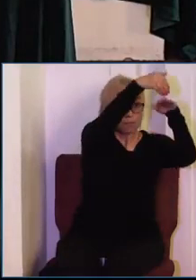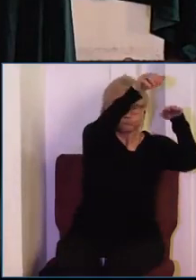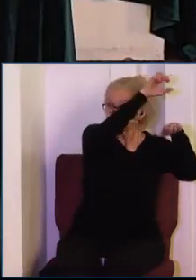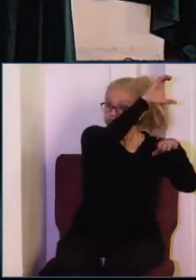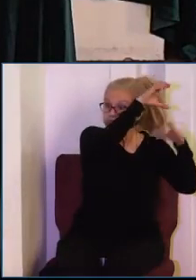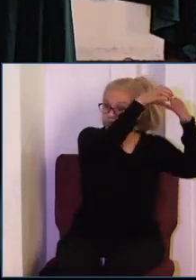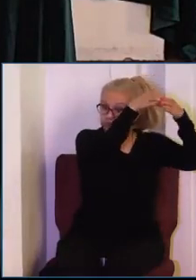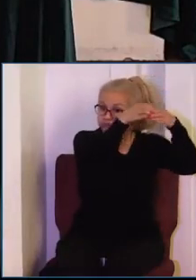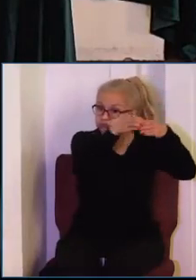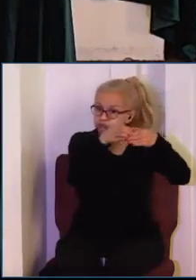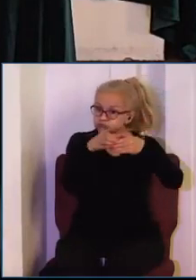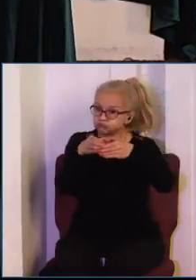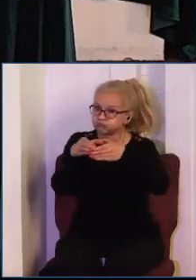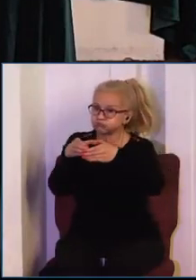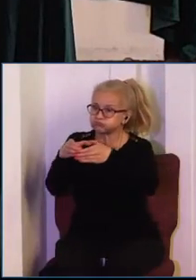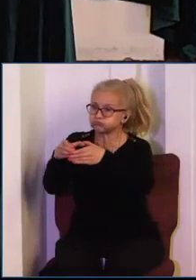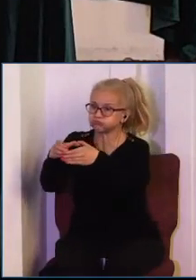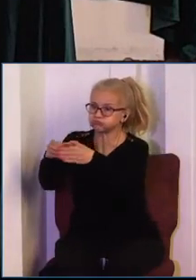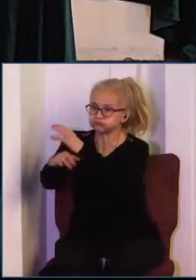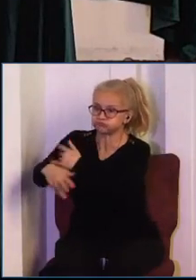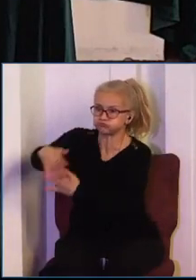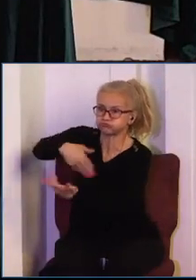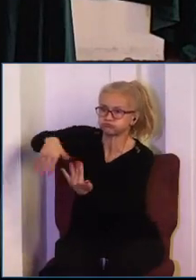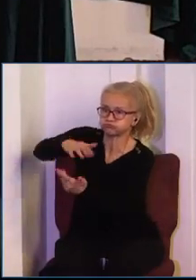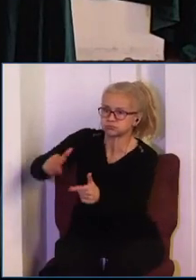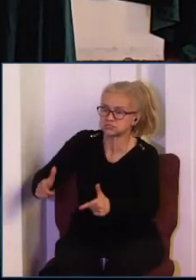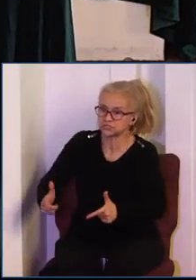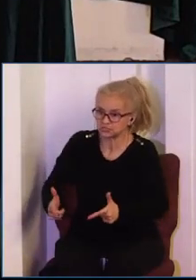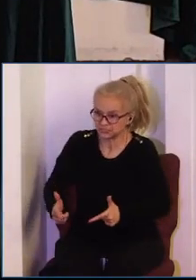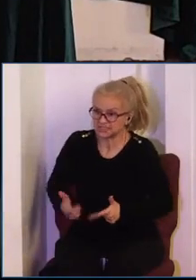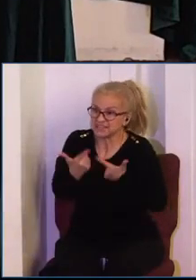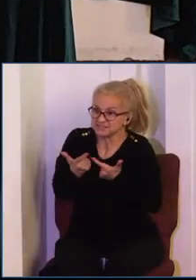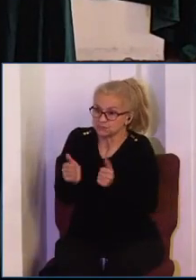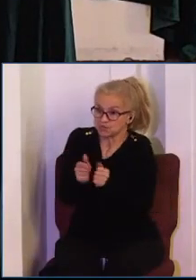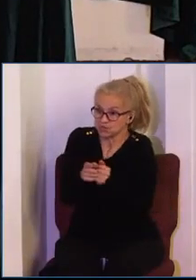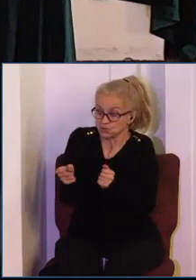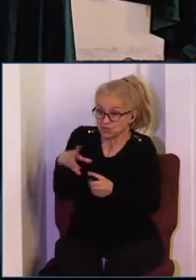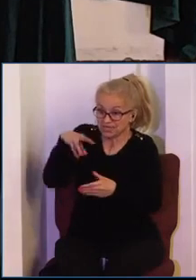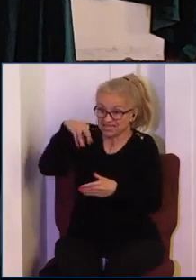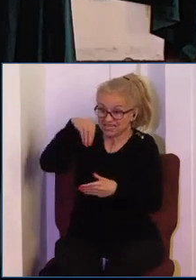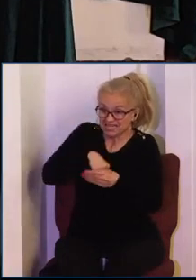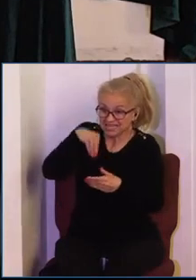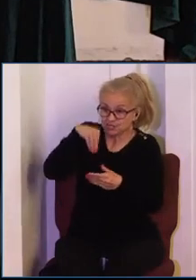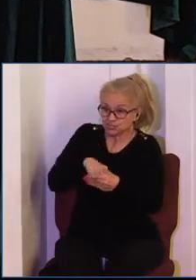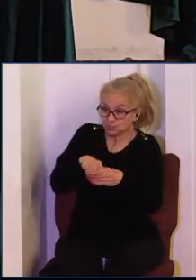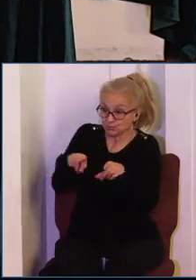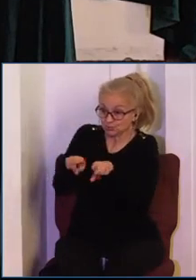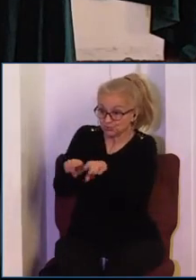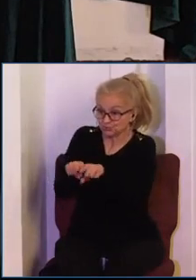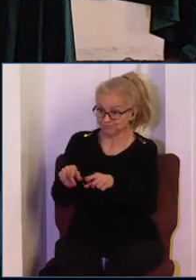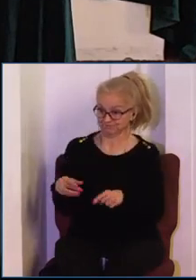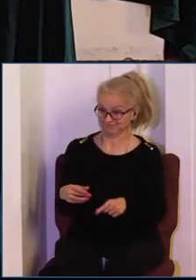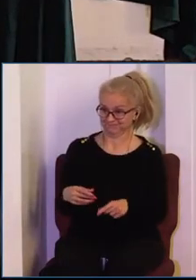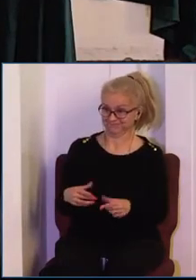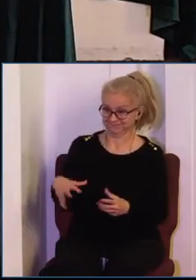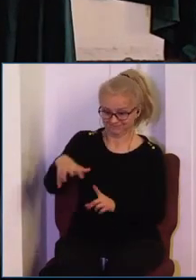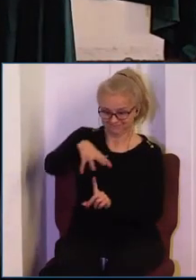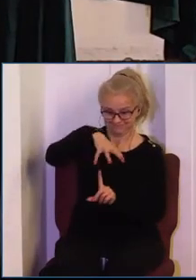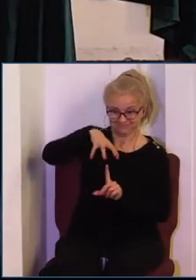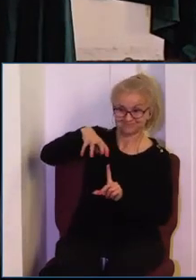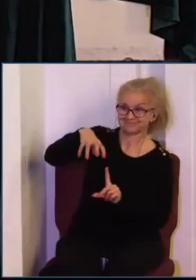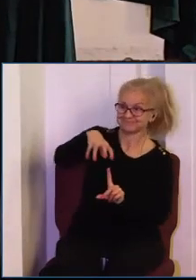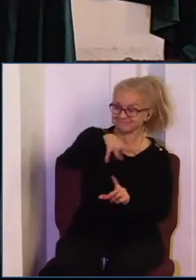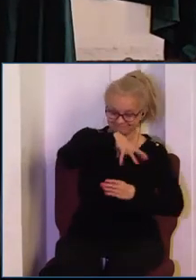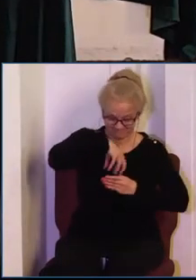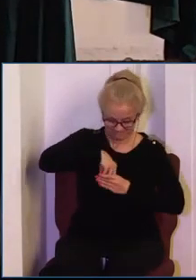back to you that will live not only with you, but will live in you. That's one of the reasons I